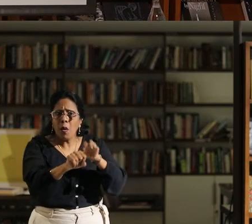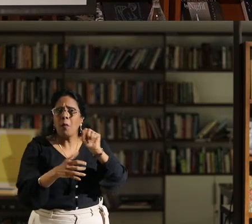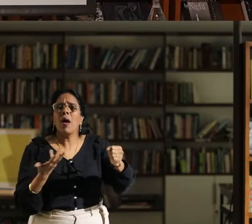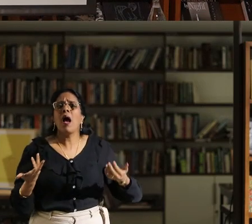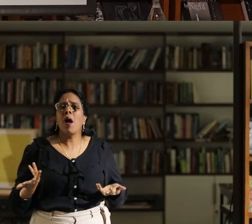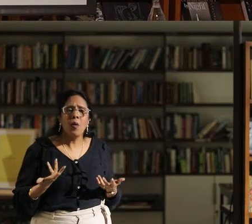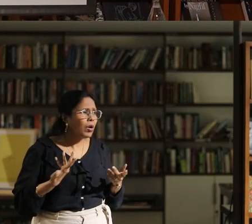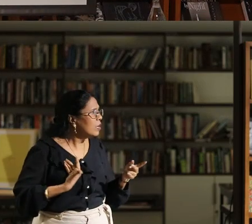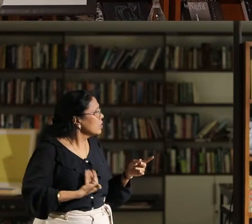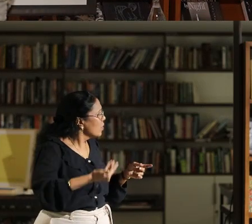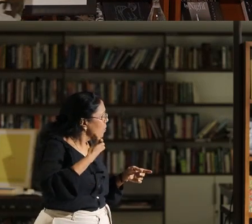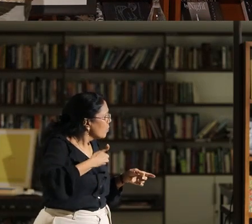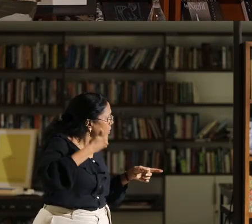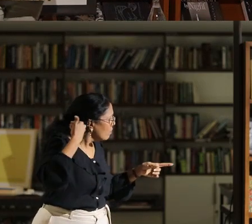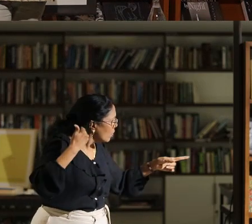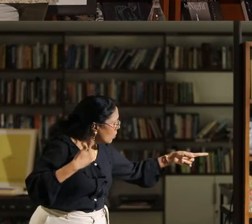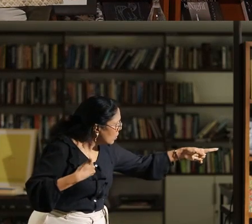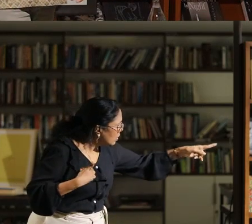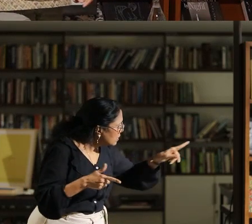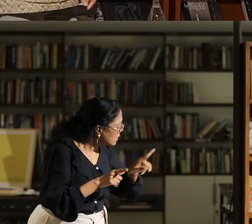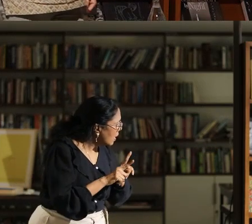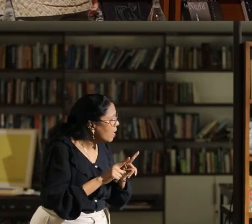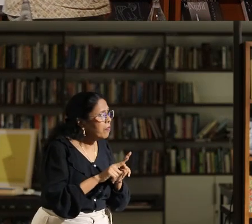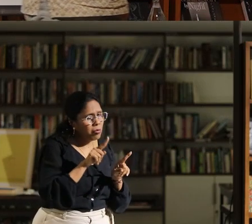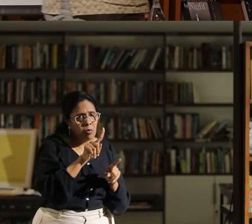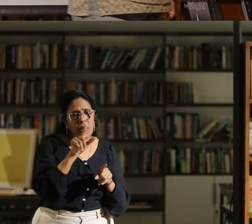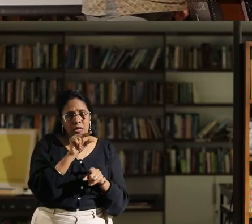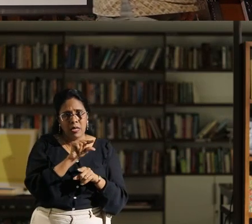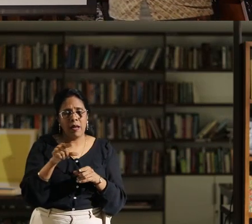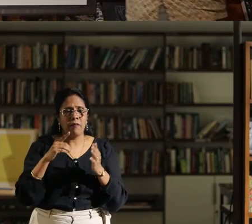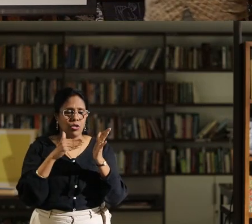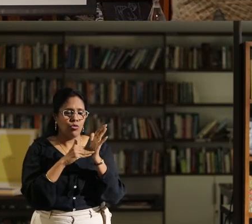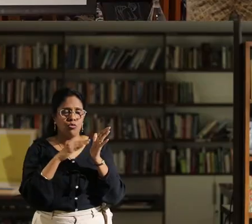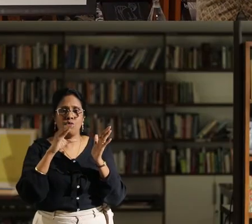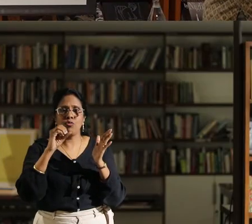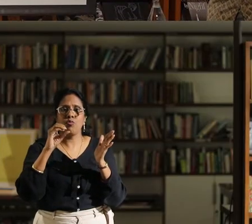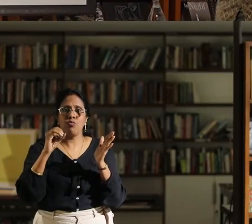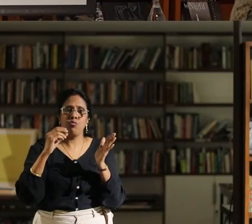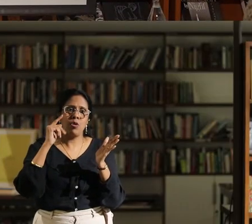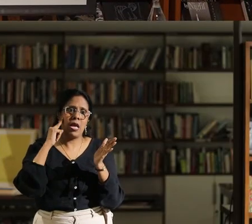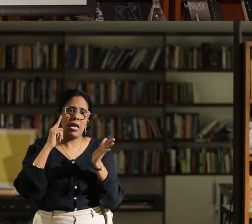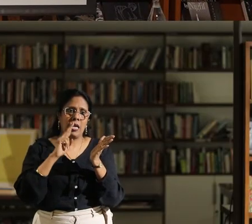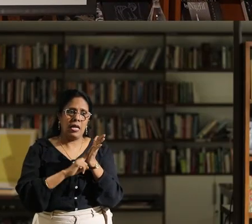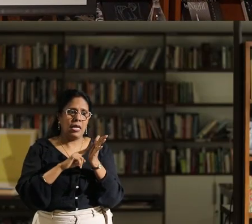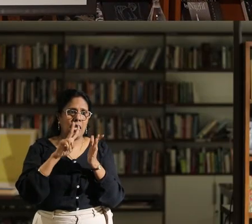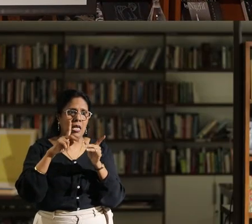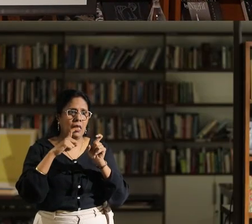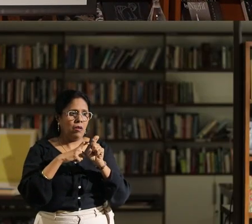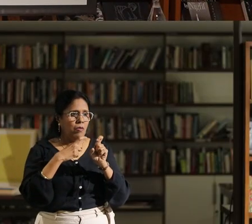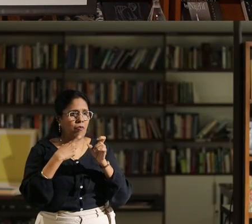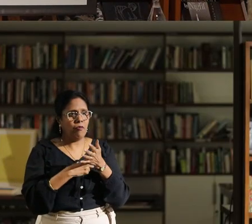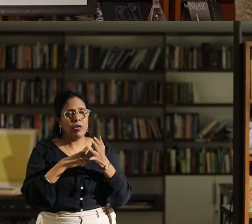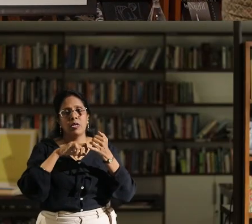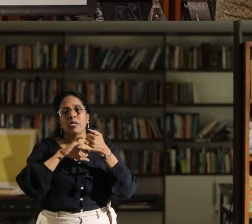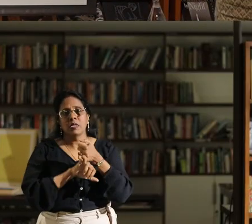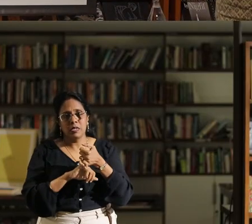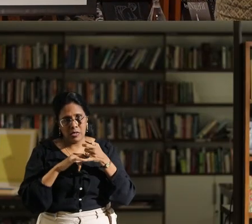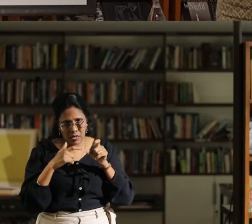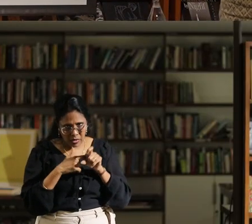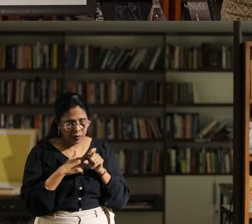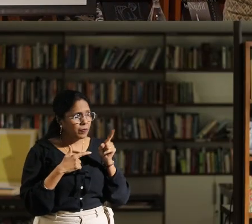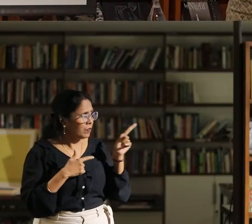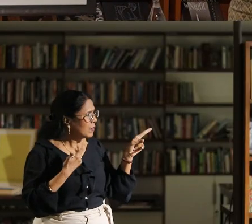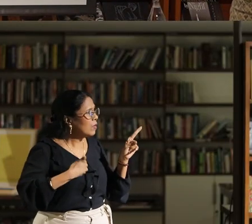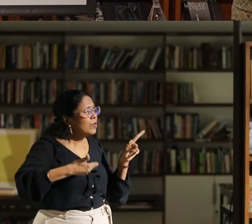come across this platform called Zoo Inverse. Zoo Inverse is a really interesting platform. It started